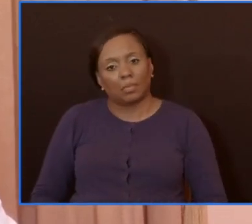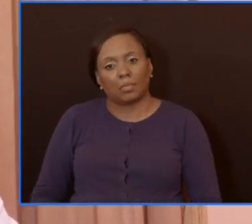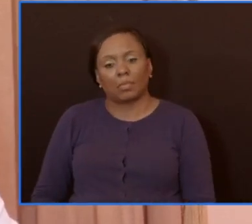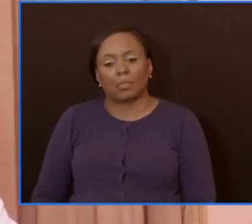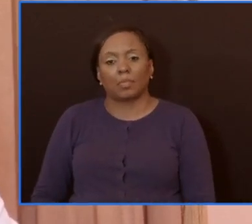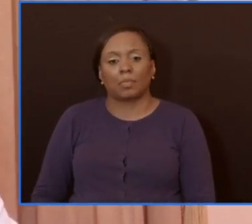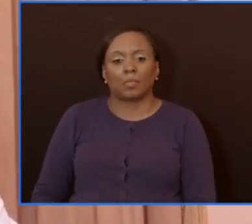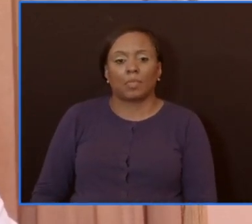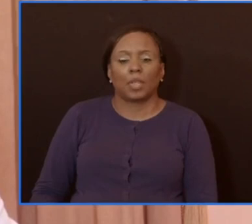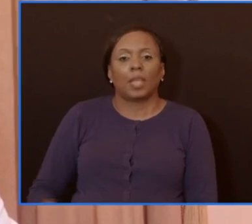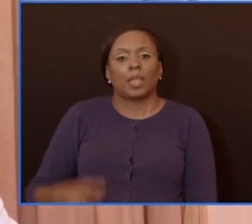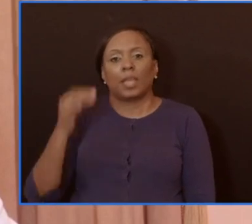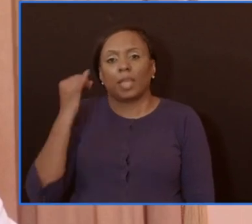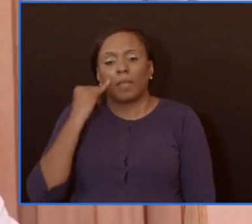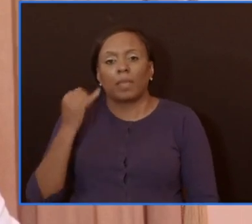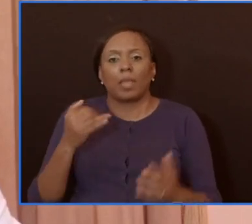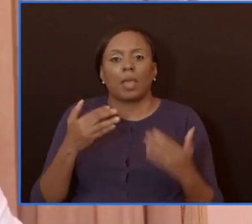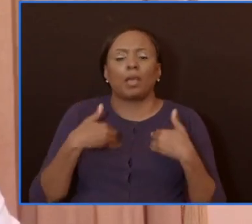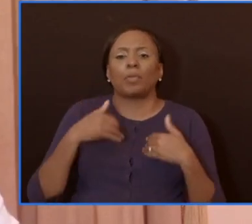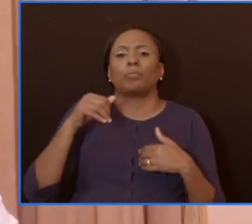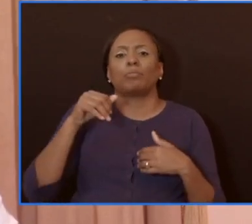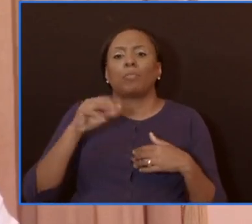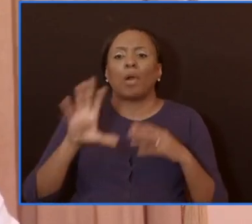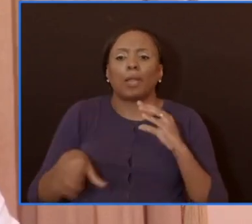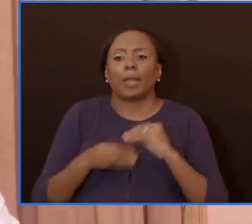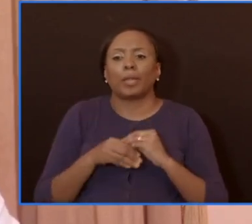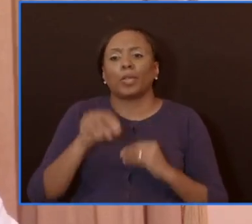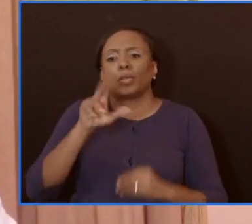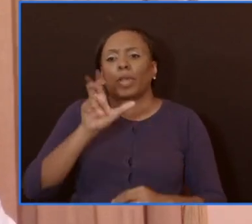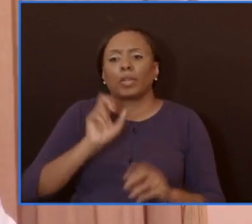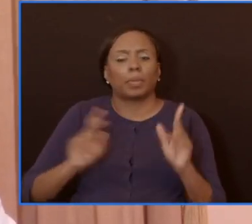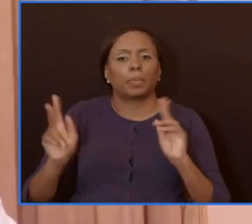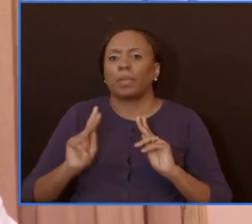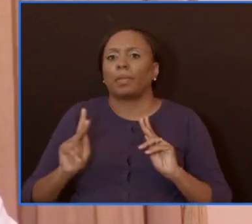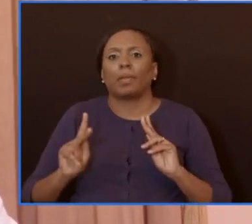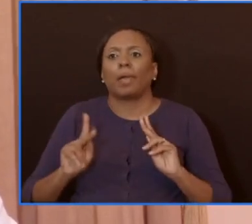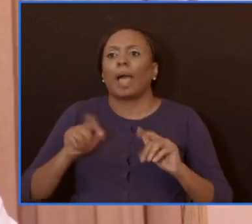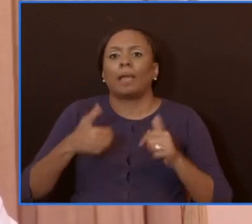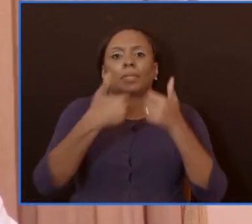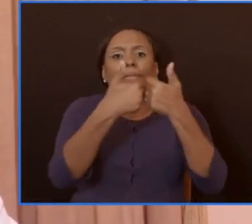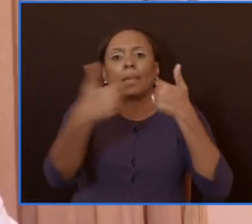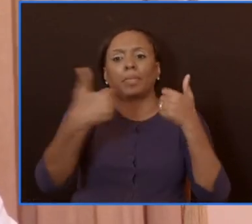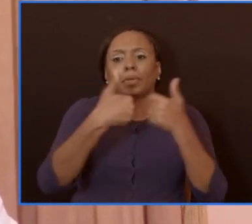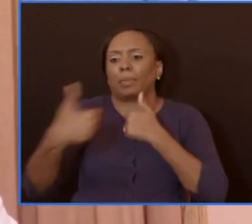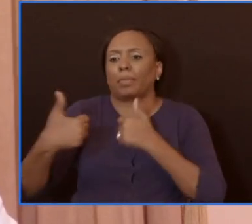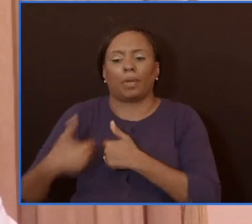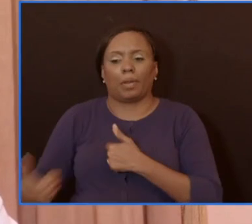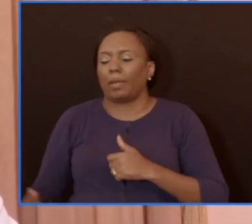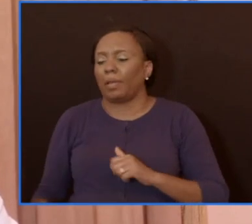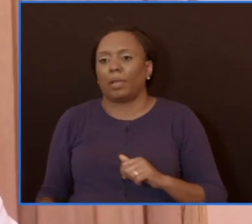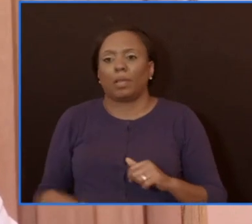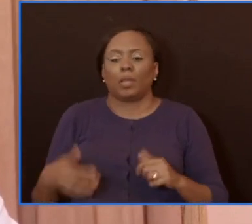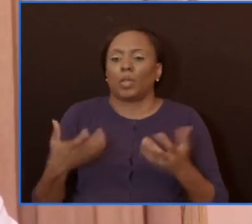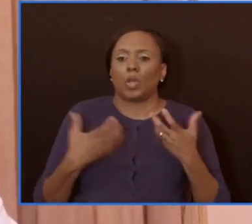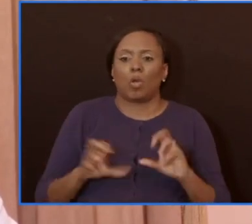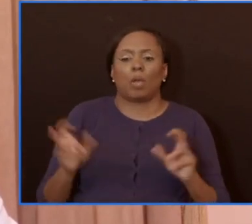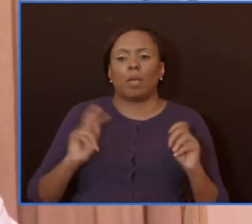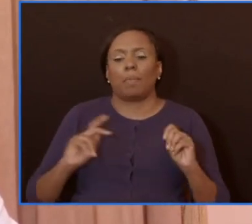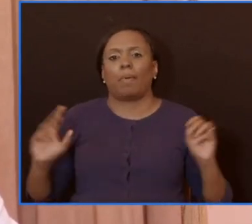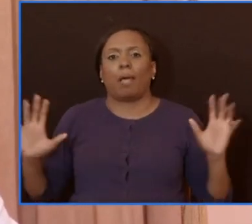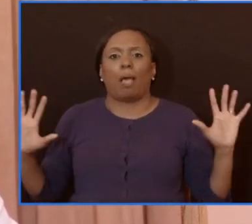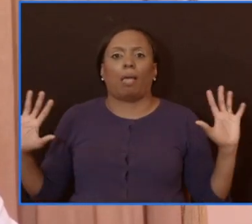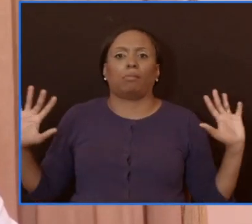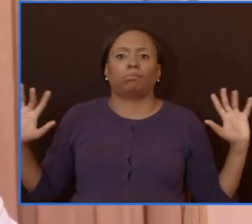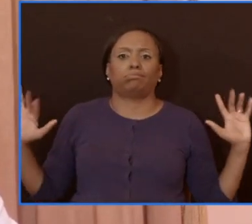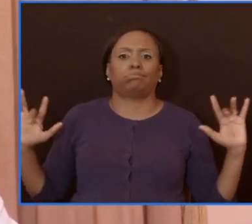break it into 3 hikes and start in a staggered way. But what we don't want is people socializing up under each other in large